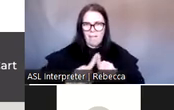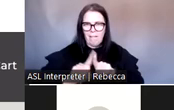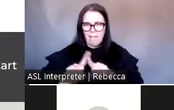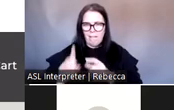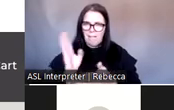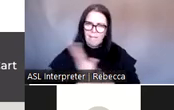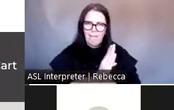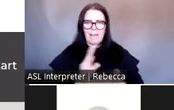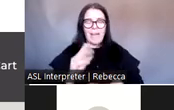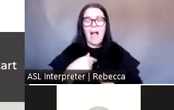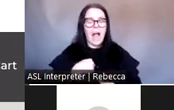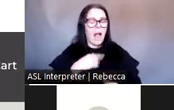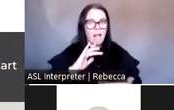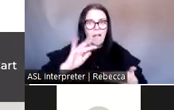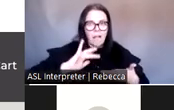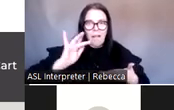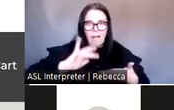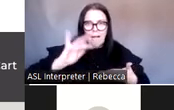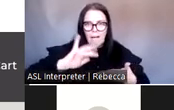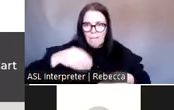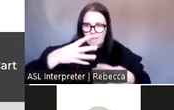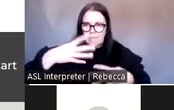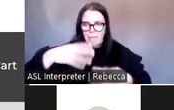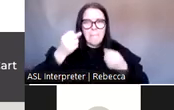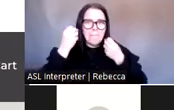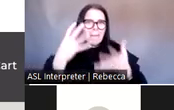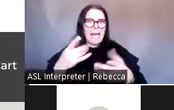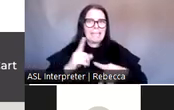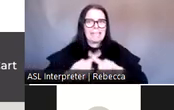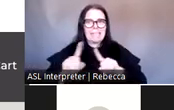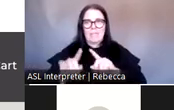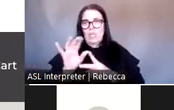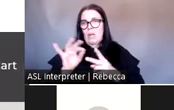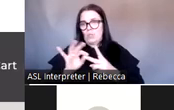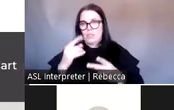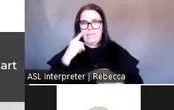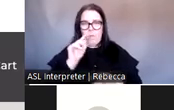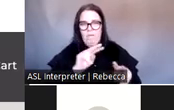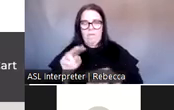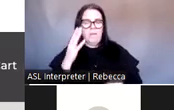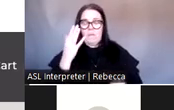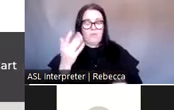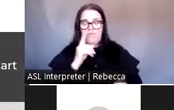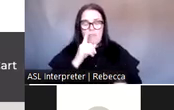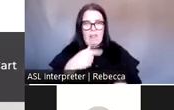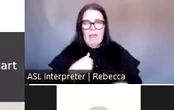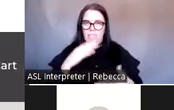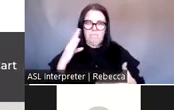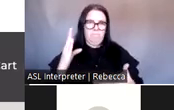had to kind of stop myself from scrolling through some of the different sites to look at these because there's really a fascinating